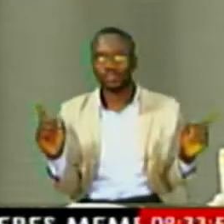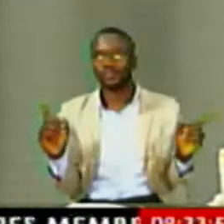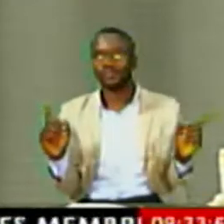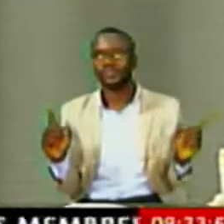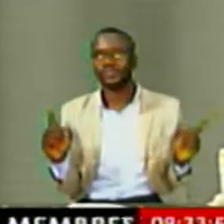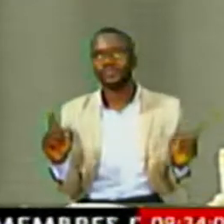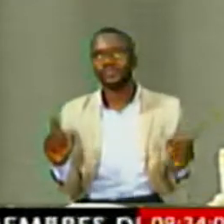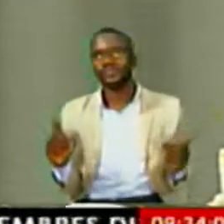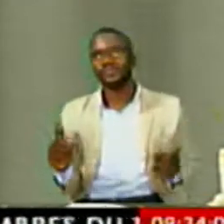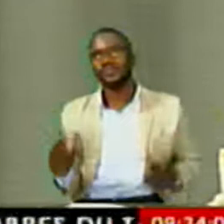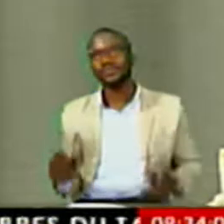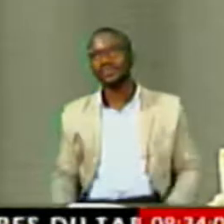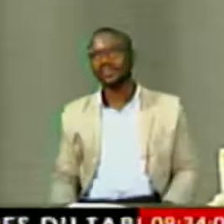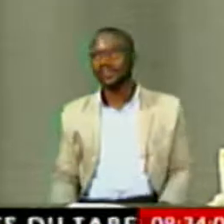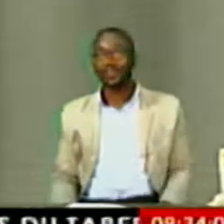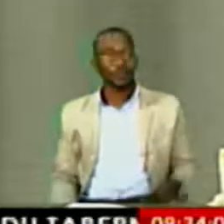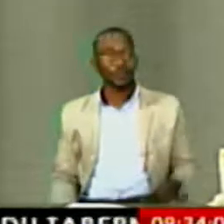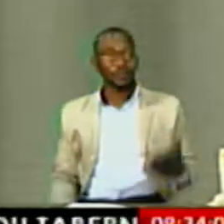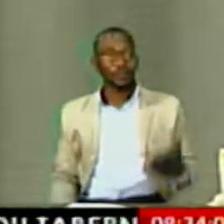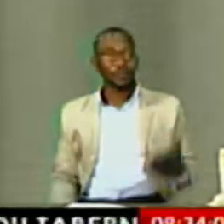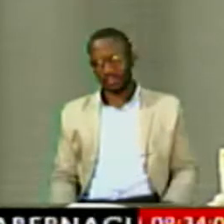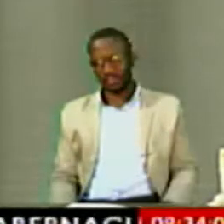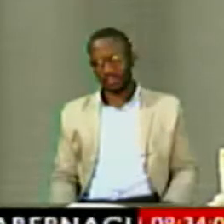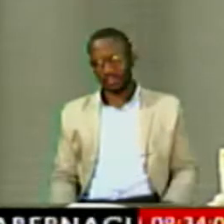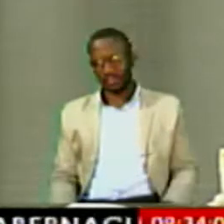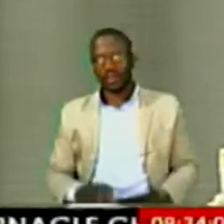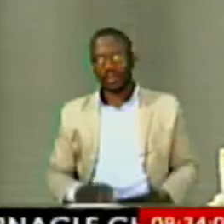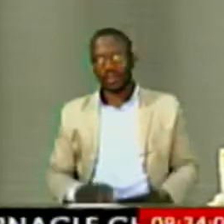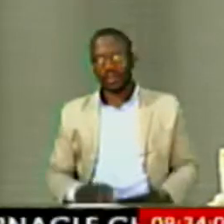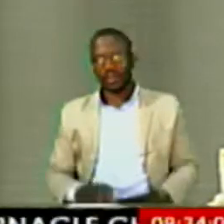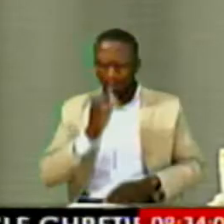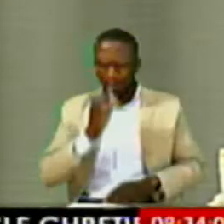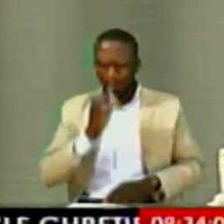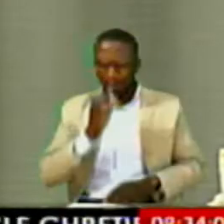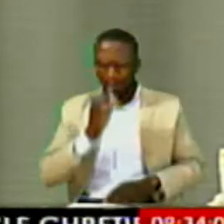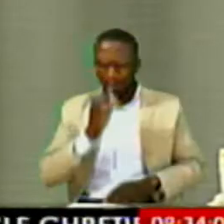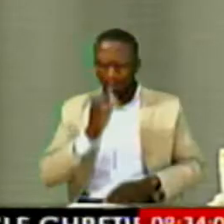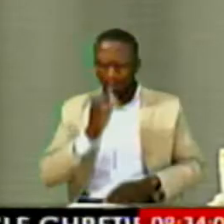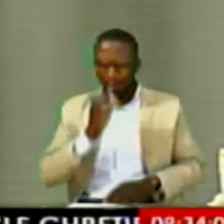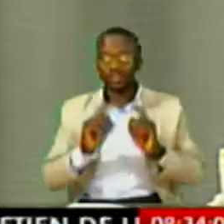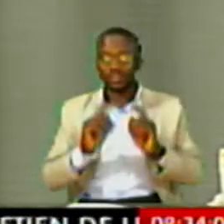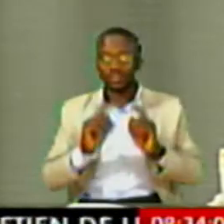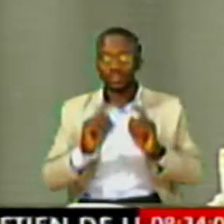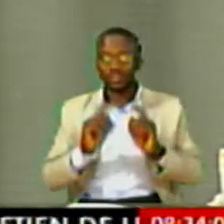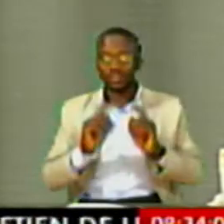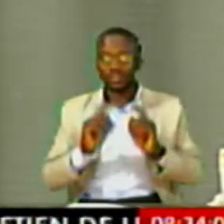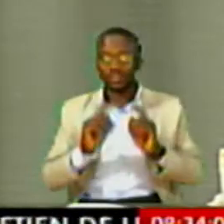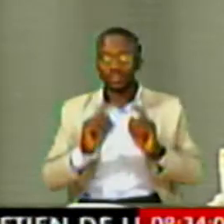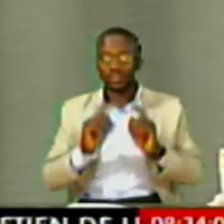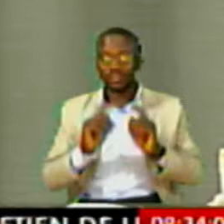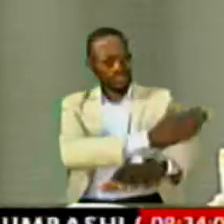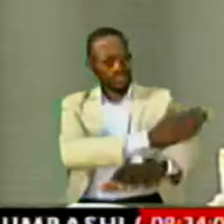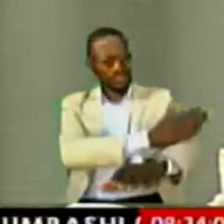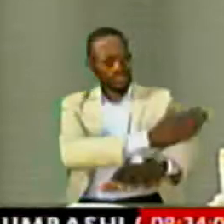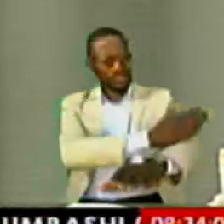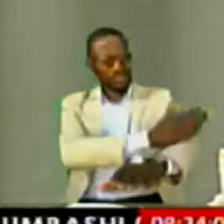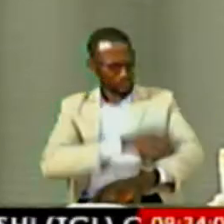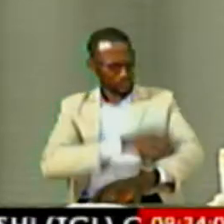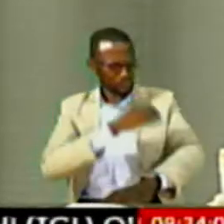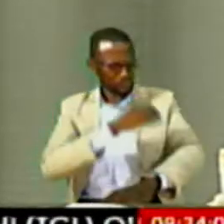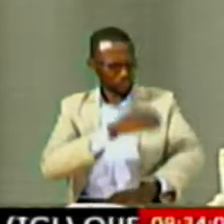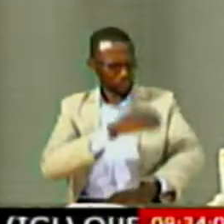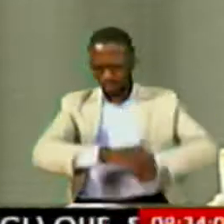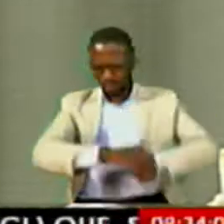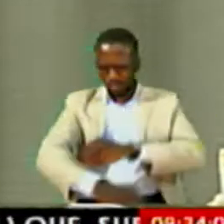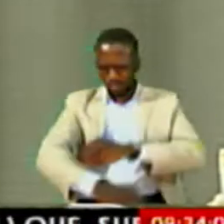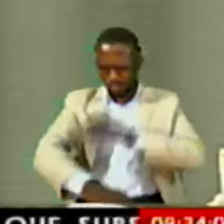Ils ont fait beaucoup de bruit. They prayed aloud. Ils se sont fait des incisions. They even started cutting themselves. Il n'y avait